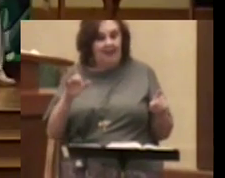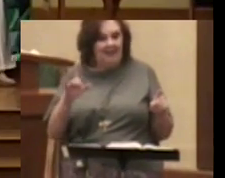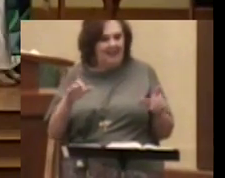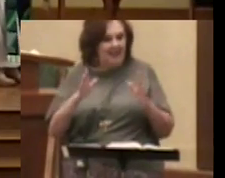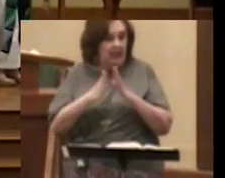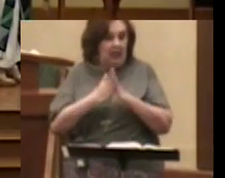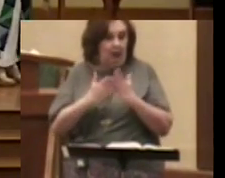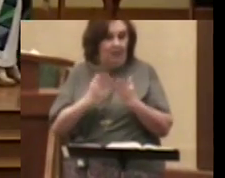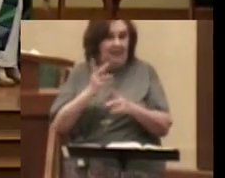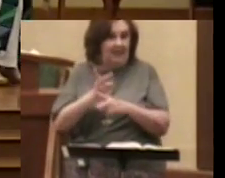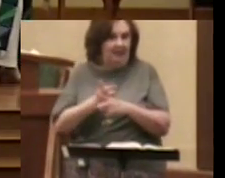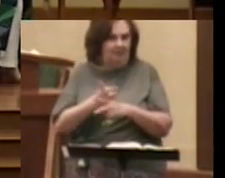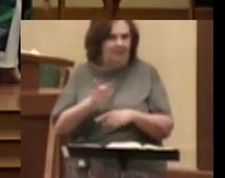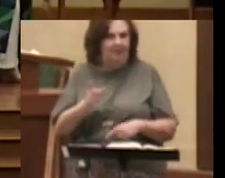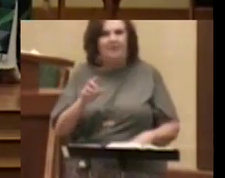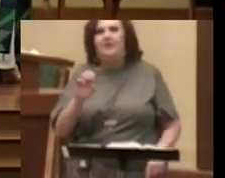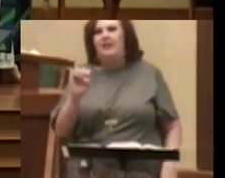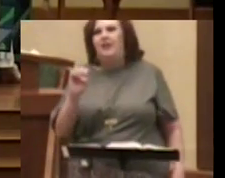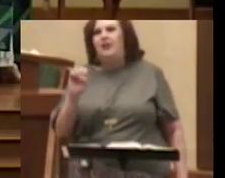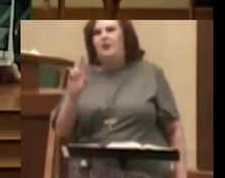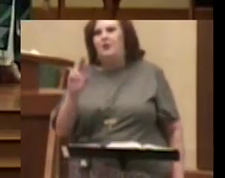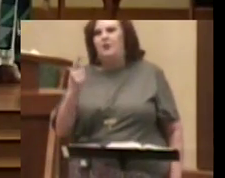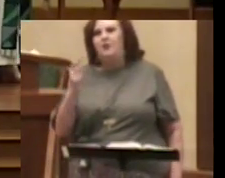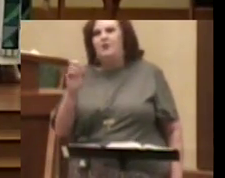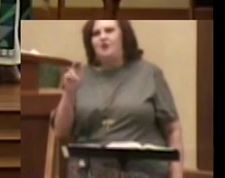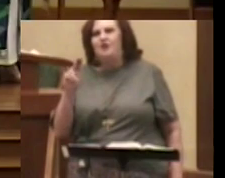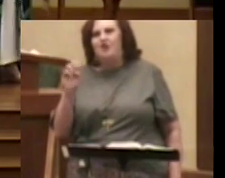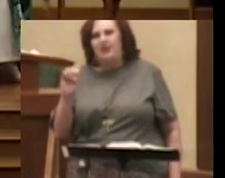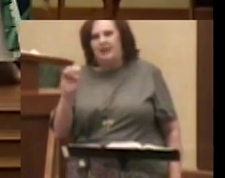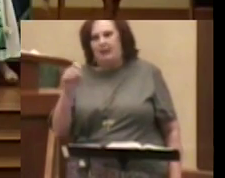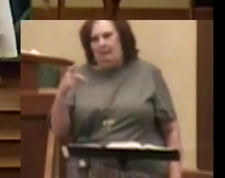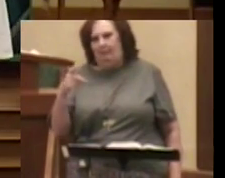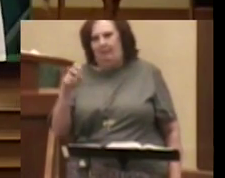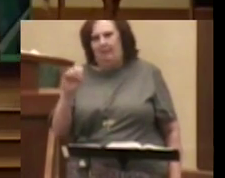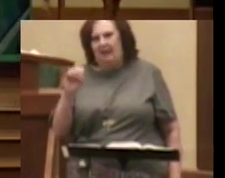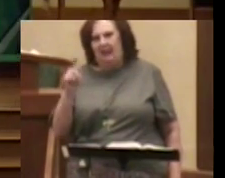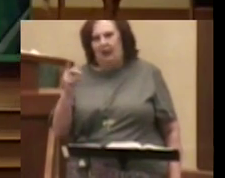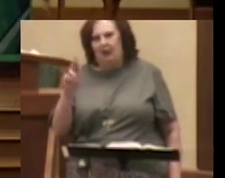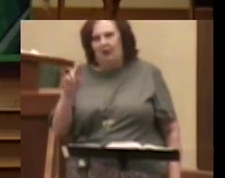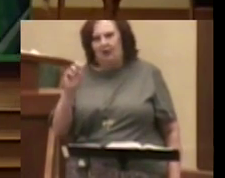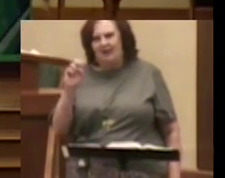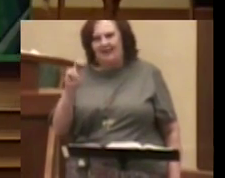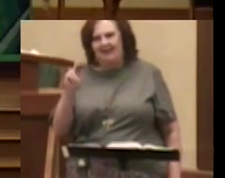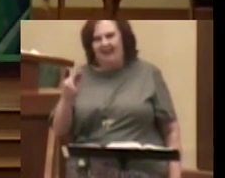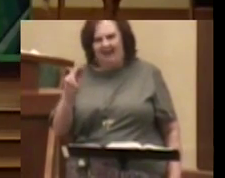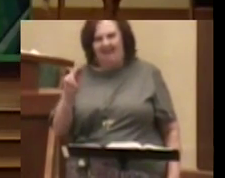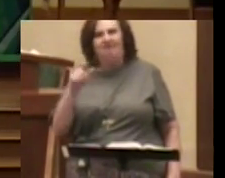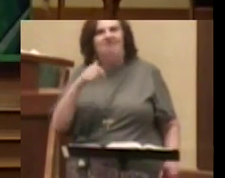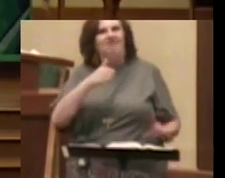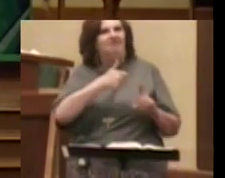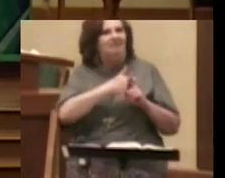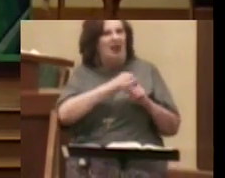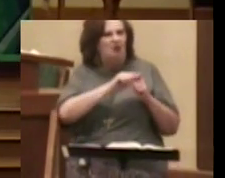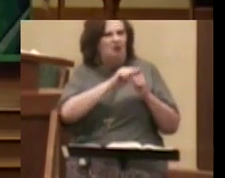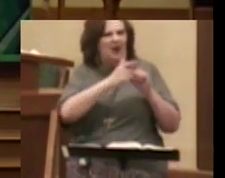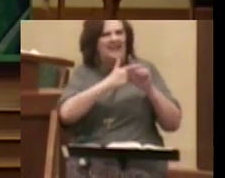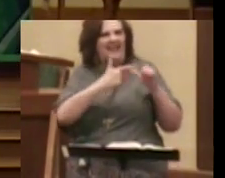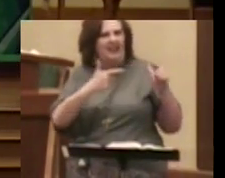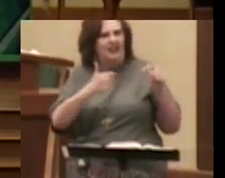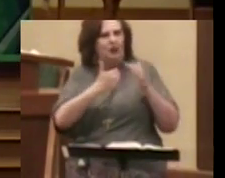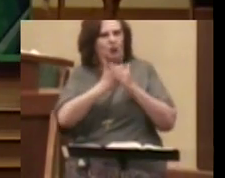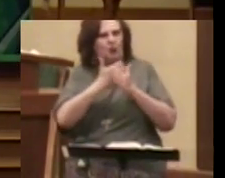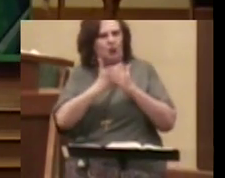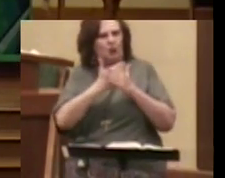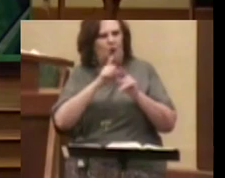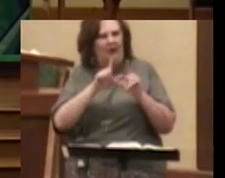moment. Eugene Peterson has taken great efforts to translate Old and New Testament into modern language. So